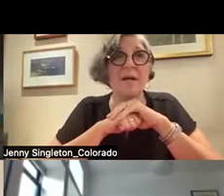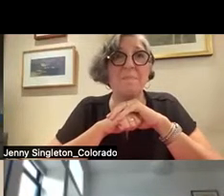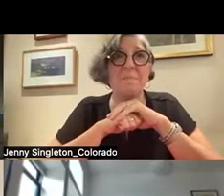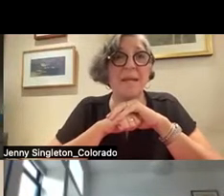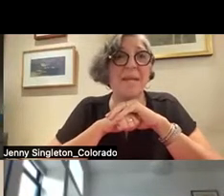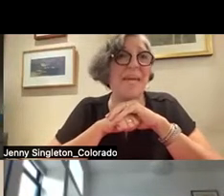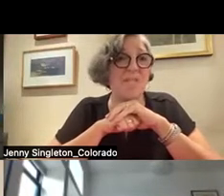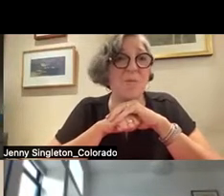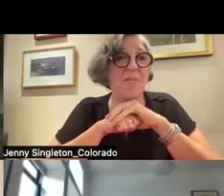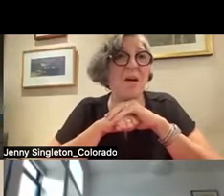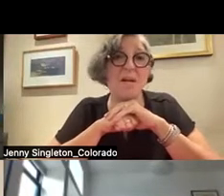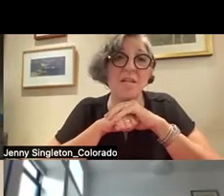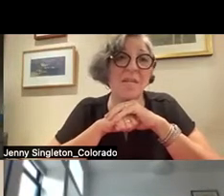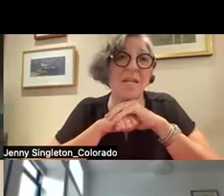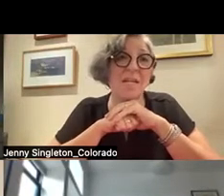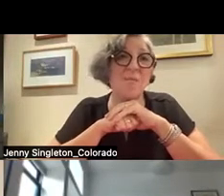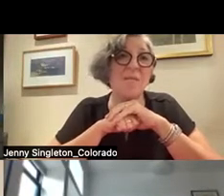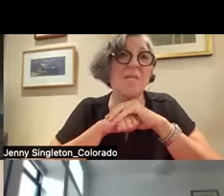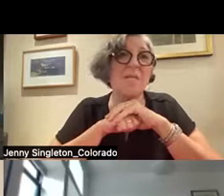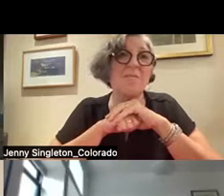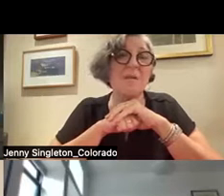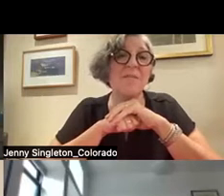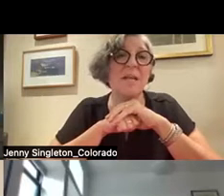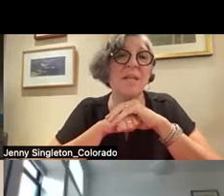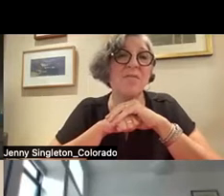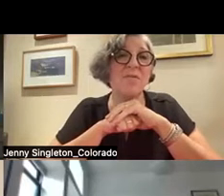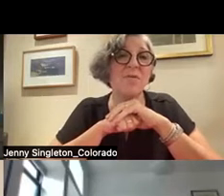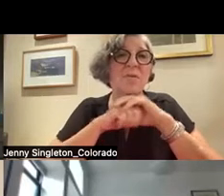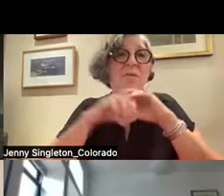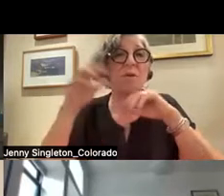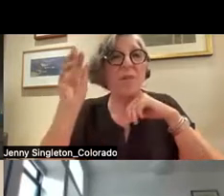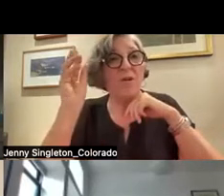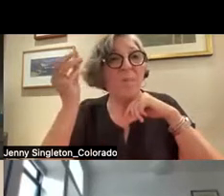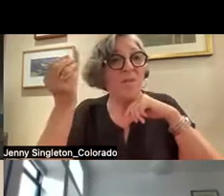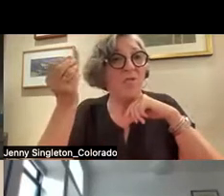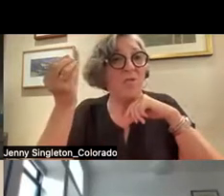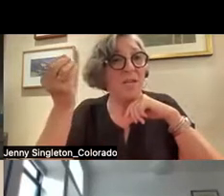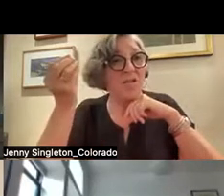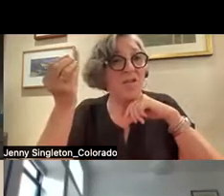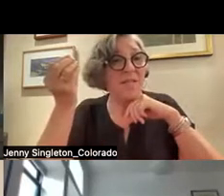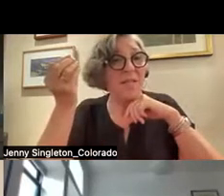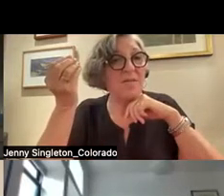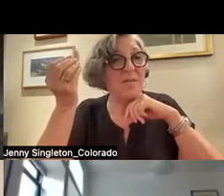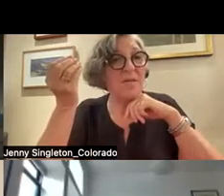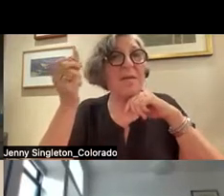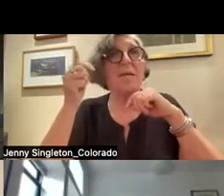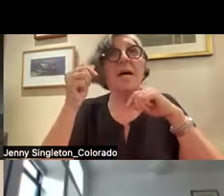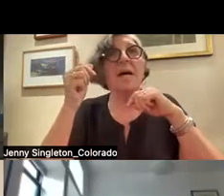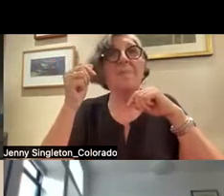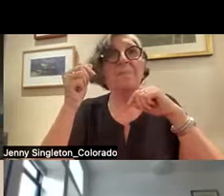of enhancements, cognitive enhancements of signing individuals. So better mental rotation